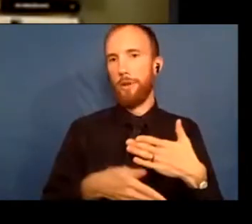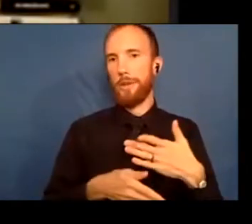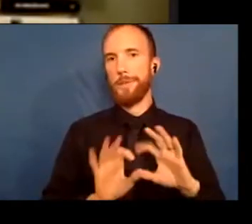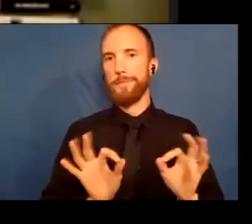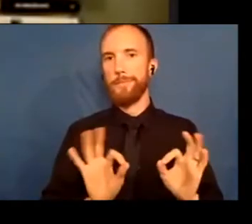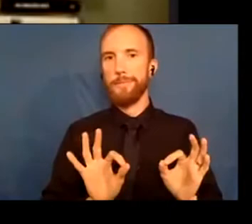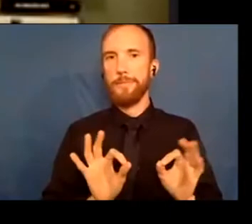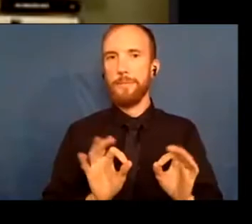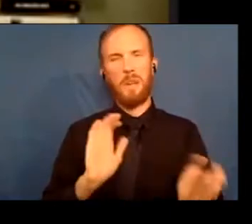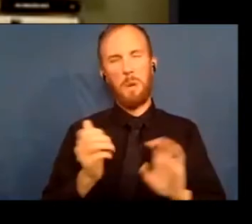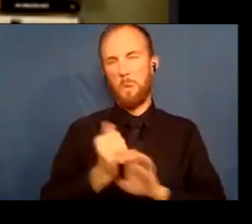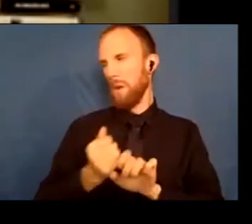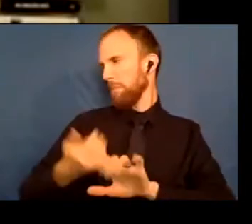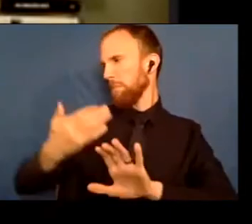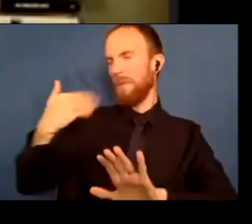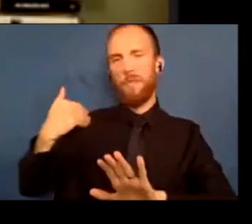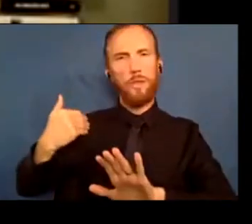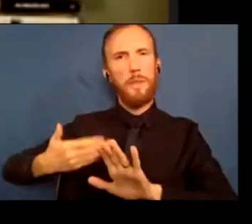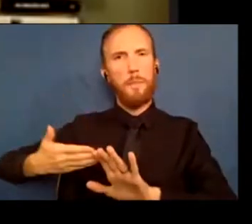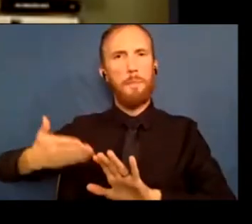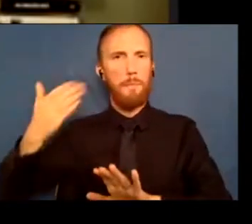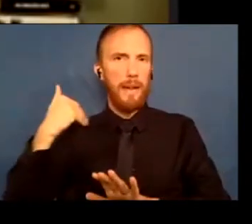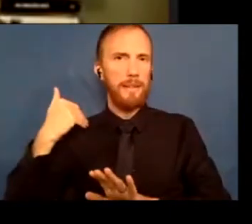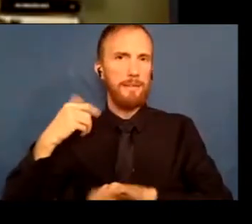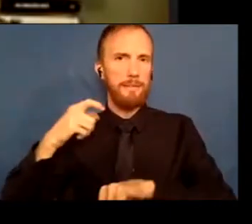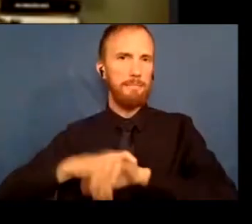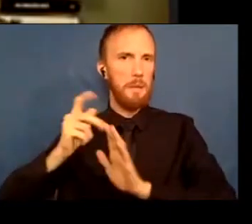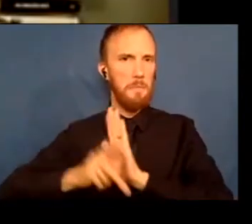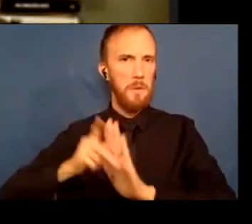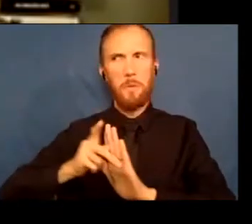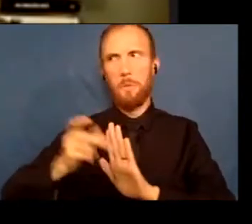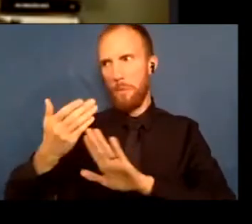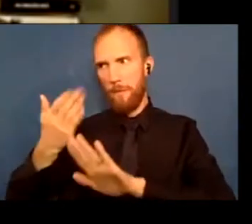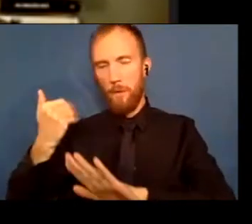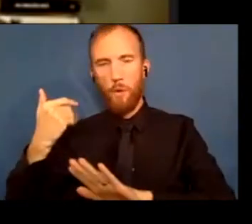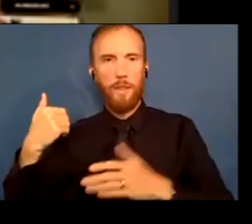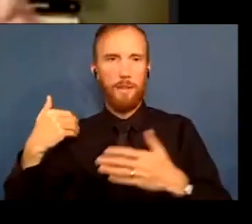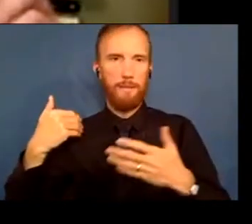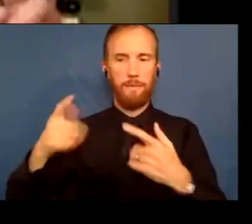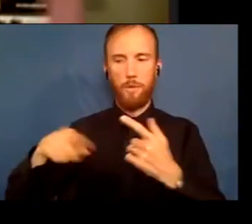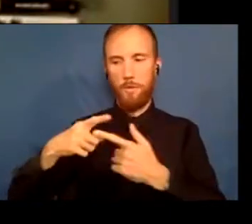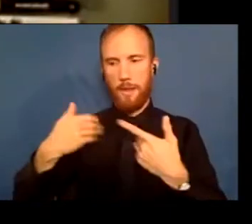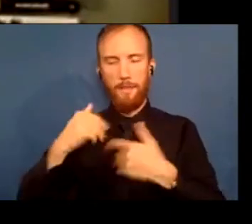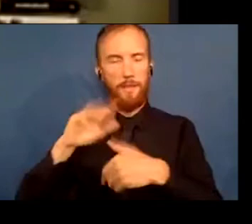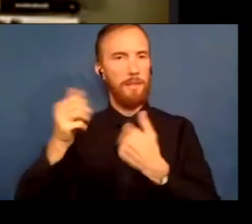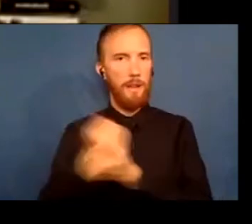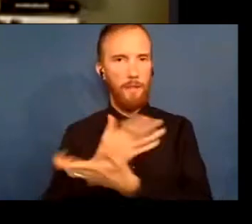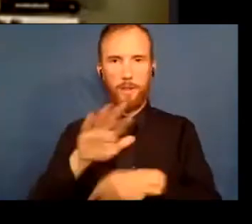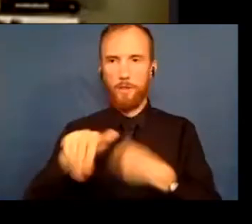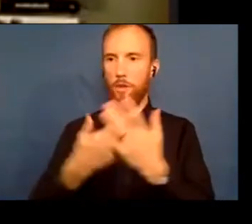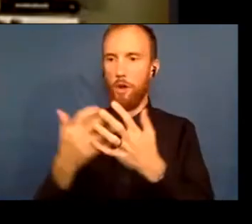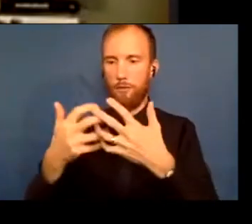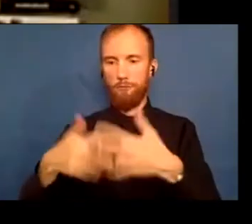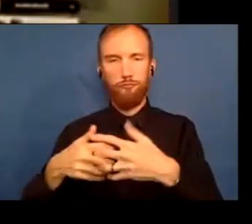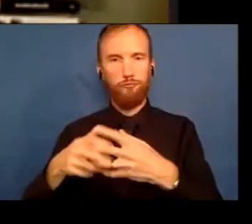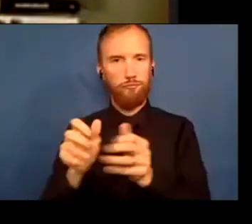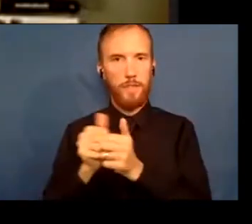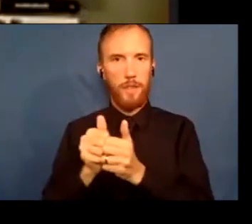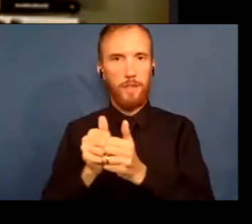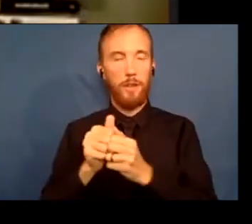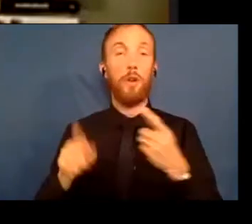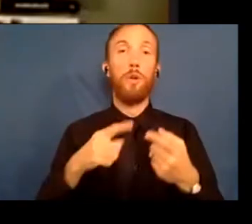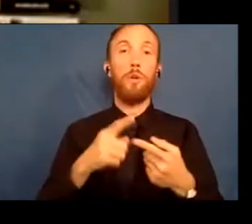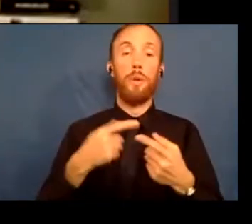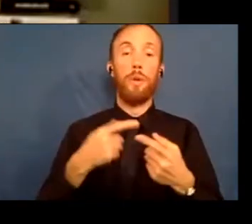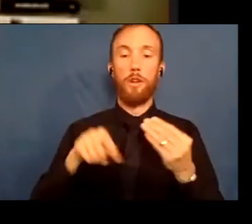era. You know, the era before the production lines were disarticulated. By the way, when I talk about globalization, I just mean this period